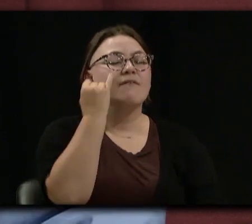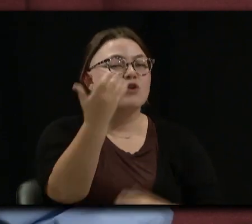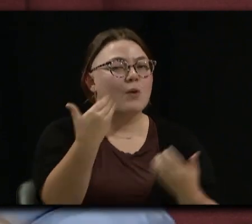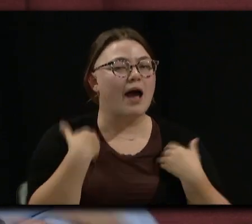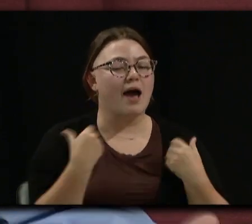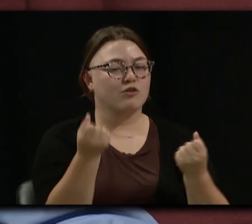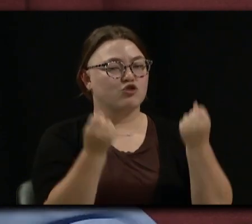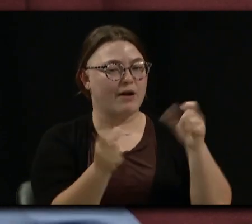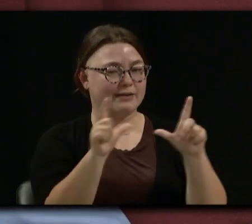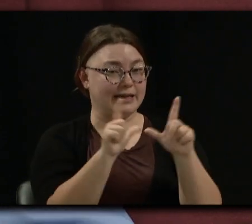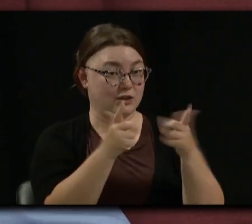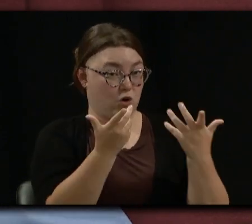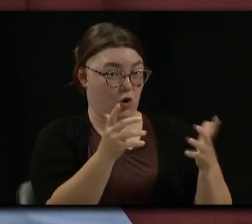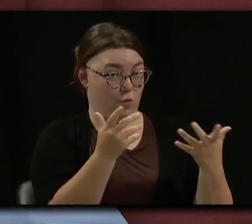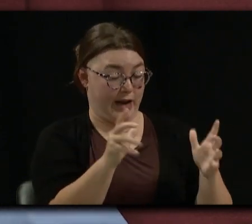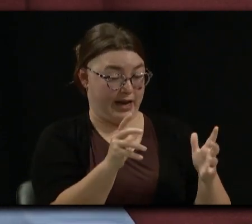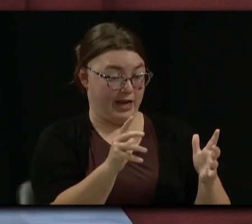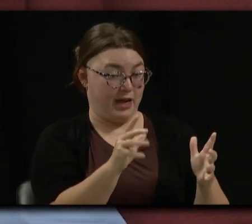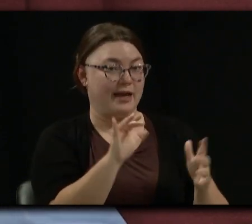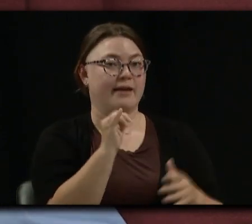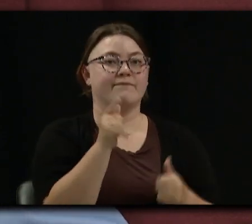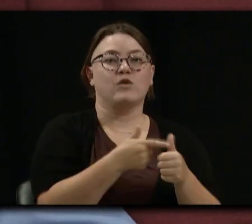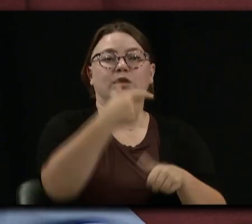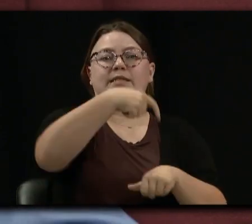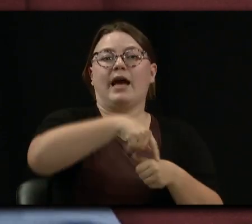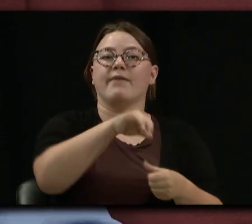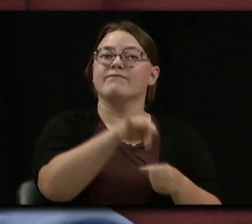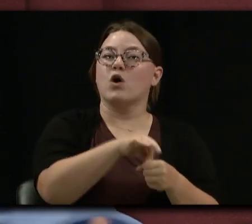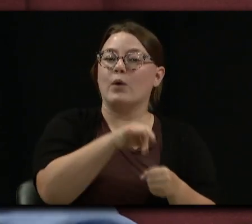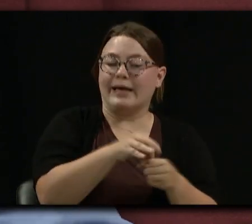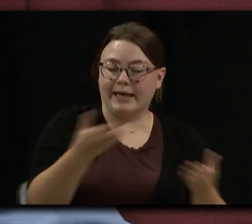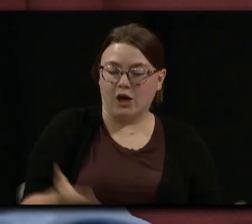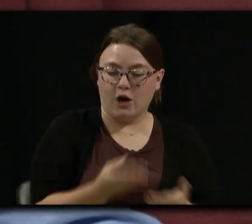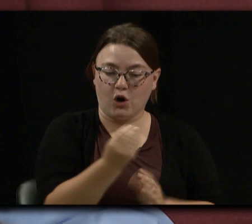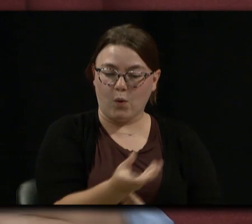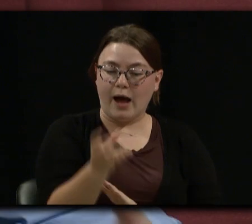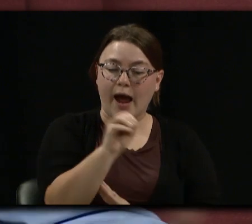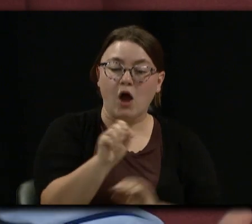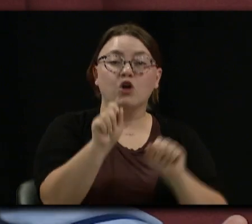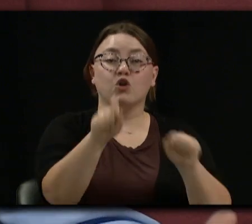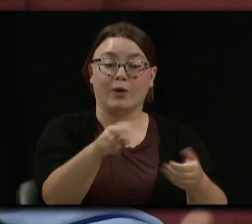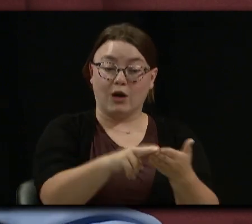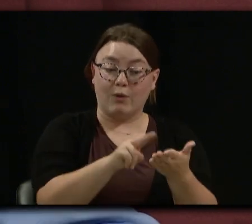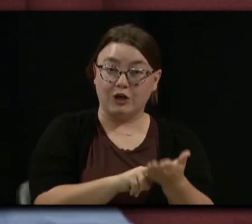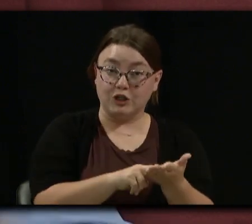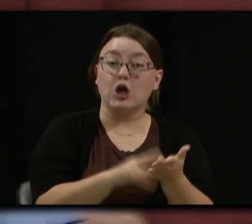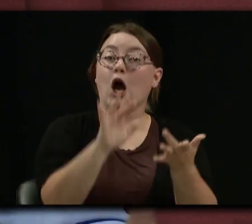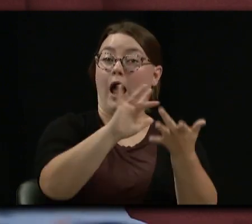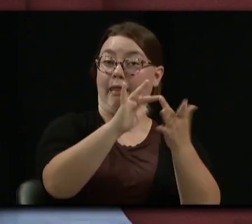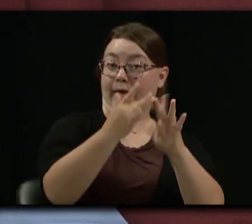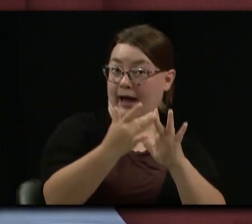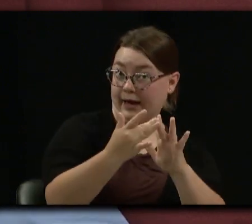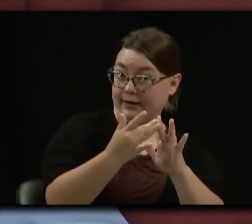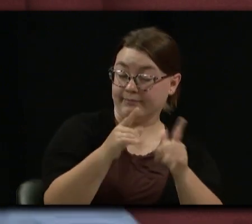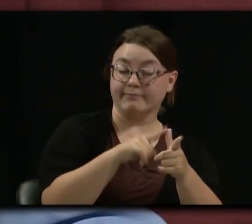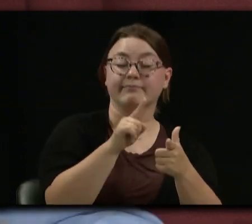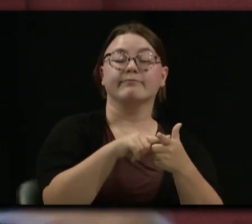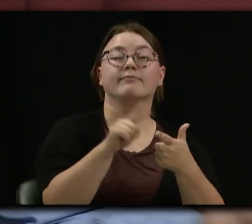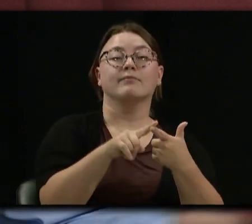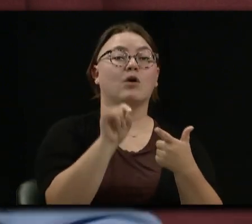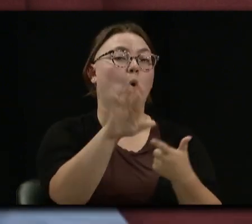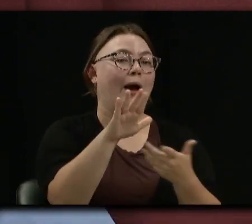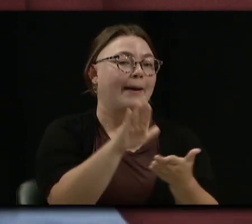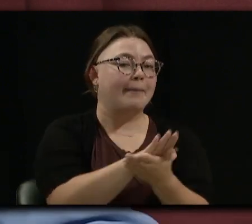already, you can, and you're a first-time person in the state of Ohio, you can still register online. or you can do the old paper thing